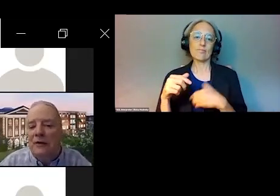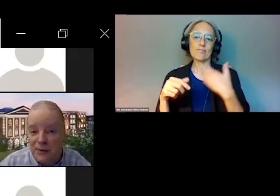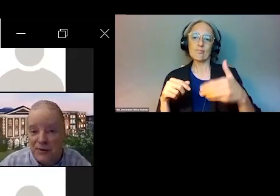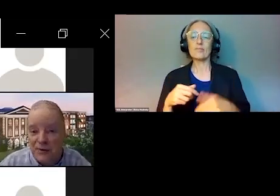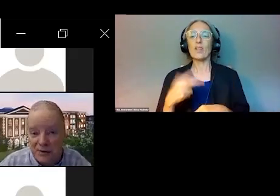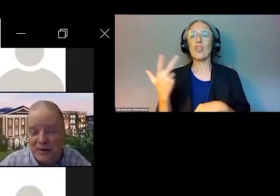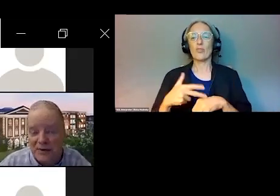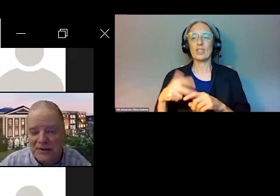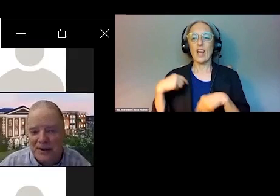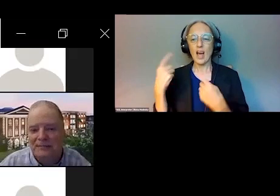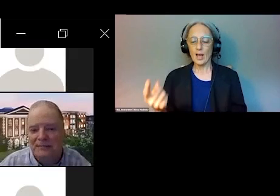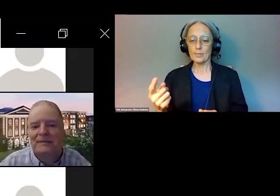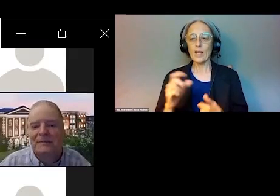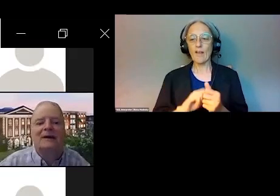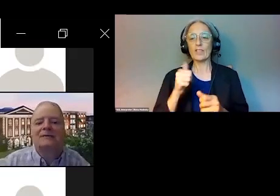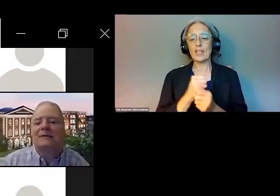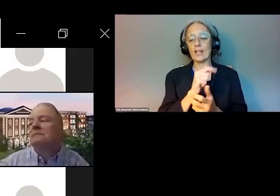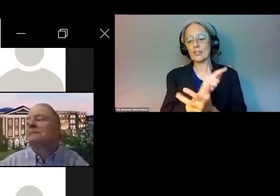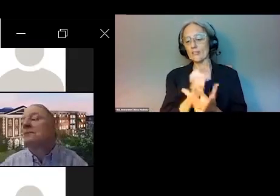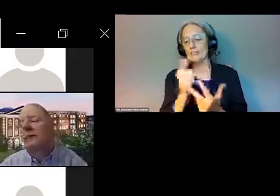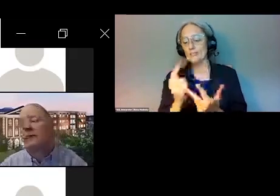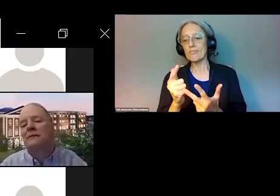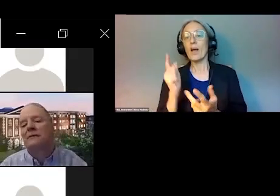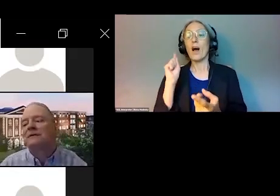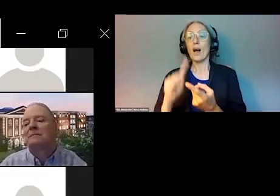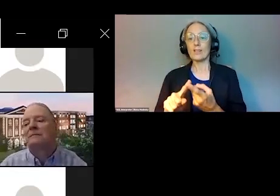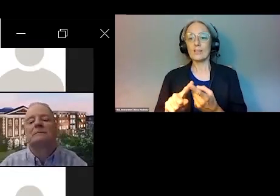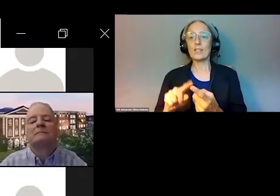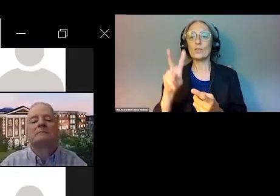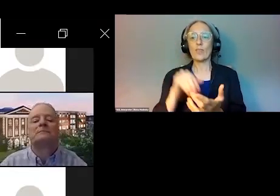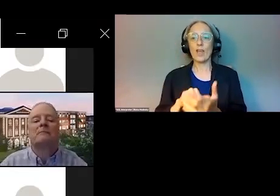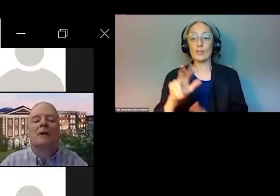intervals through 2003. Next.